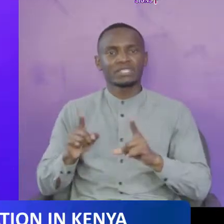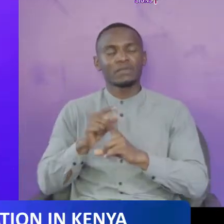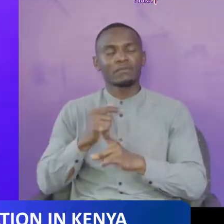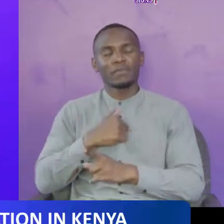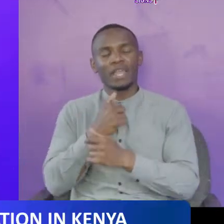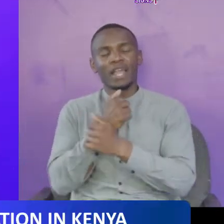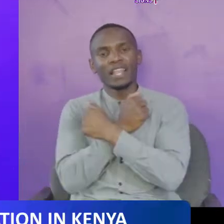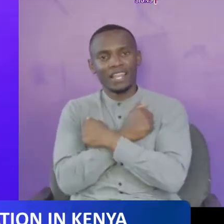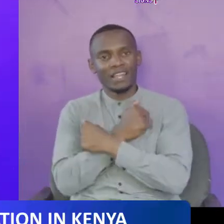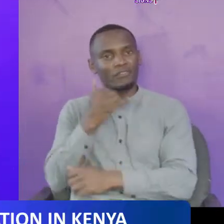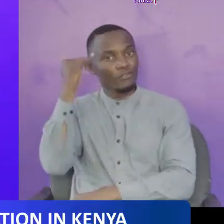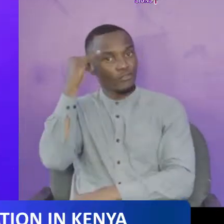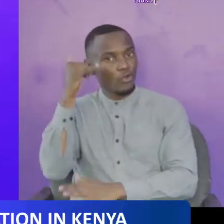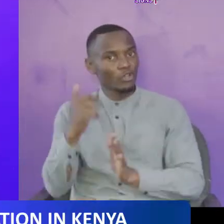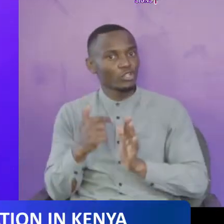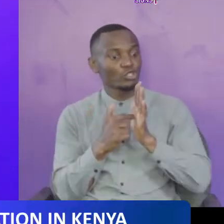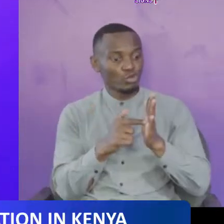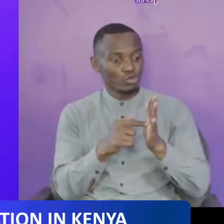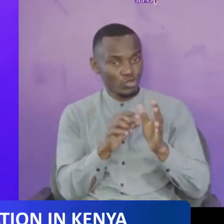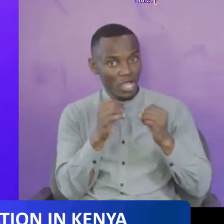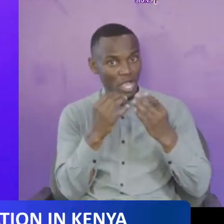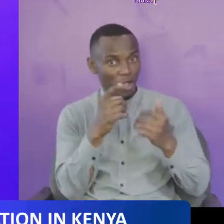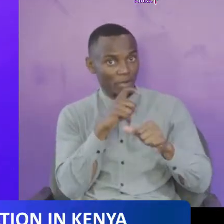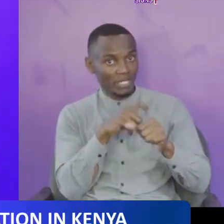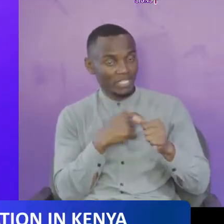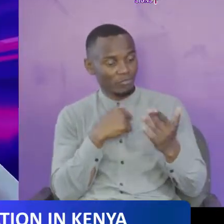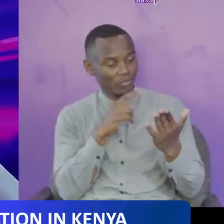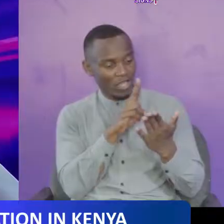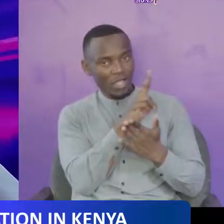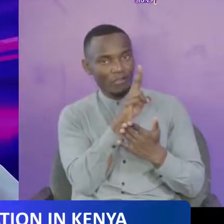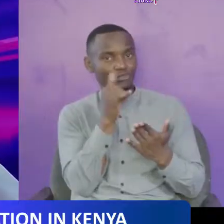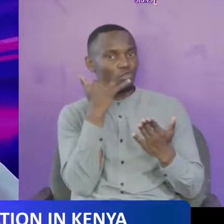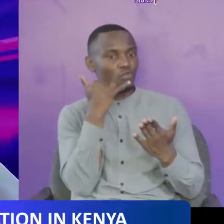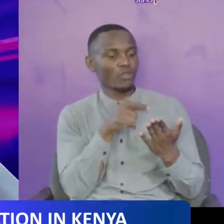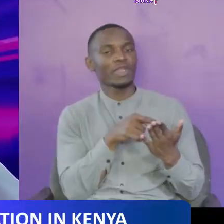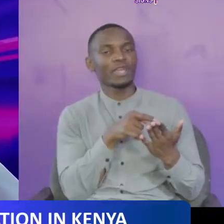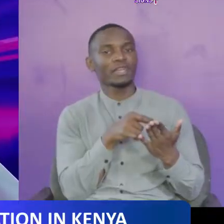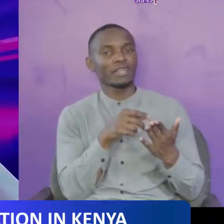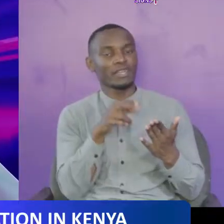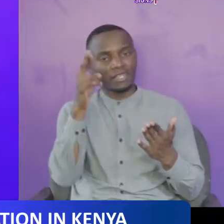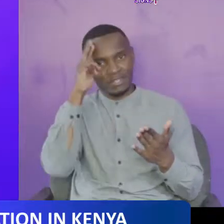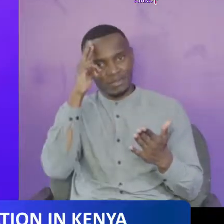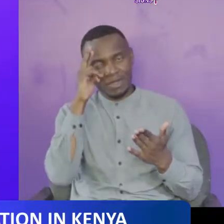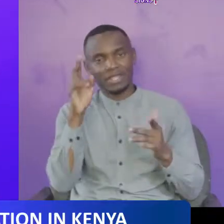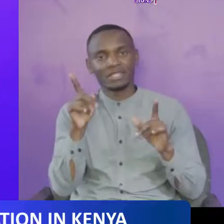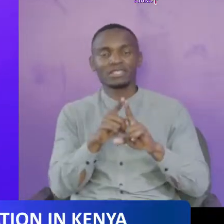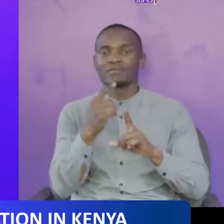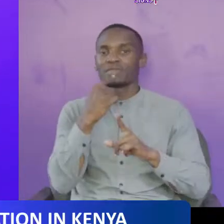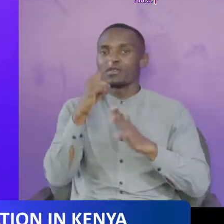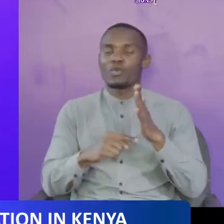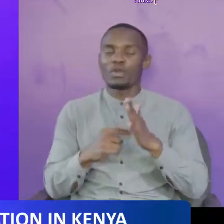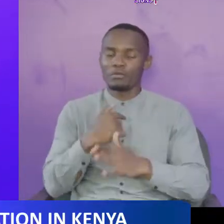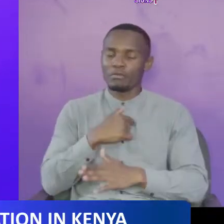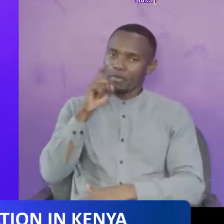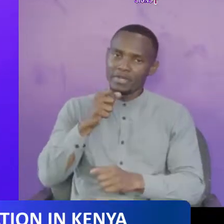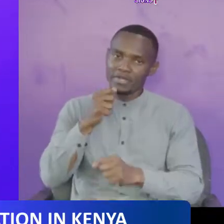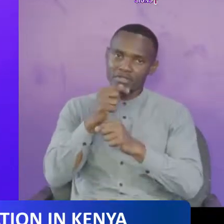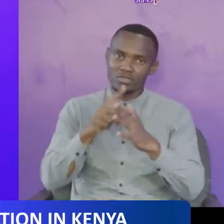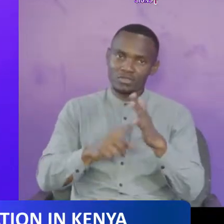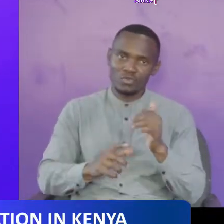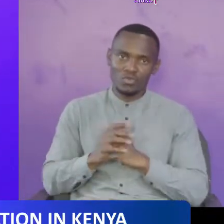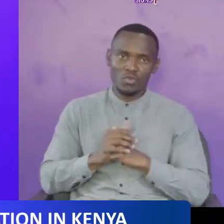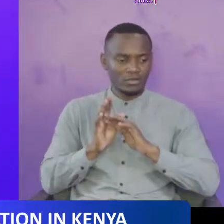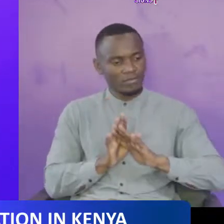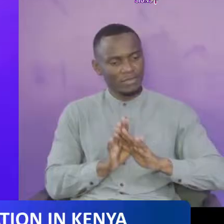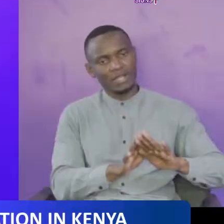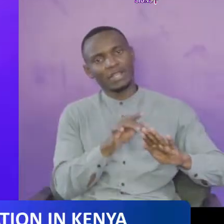week. It reminds you. It reminds you, and to as humans, I must do better this week on staying away from